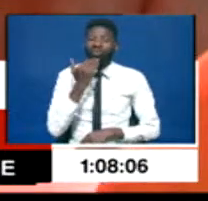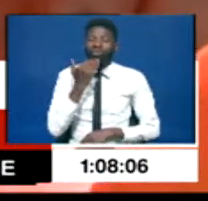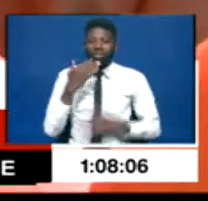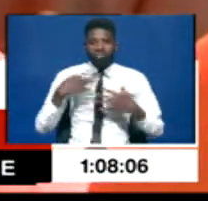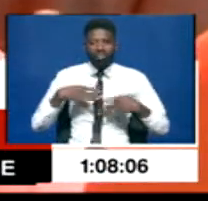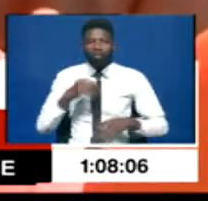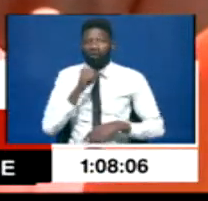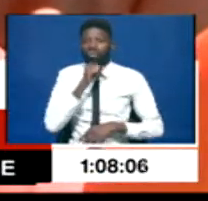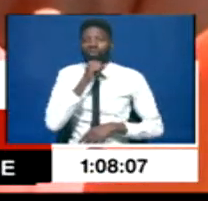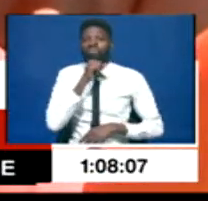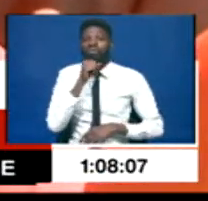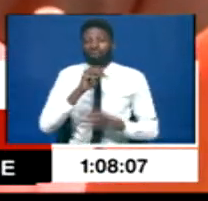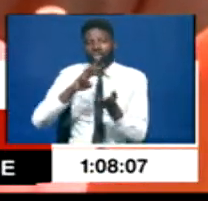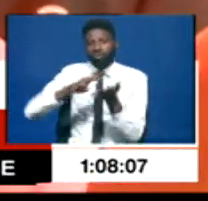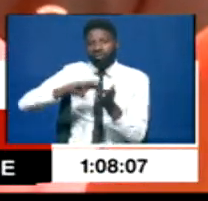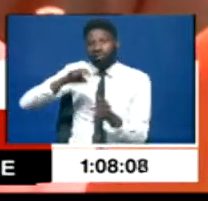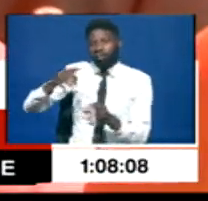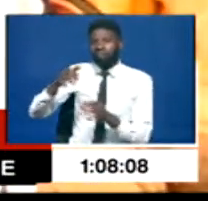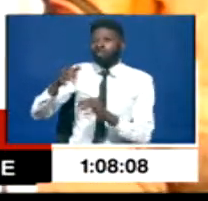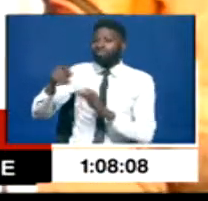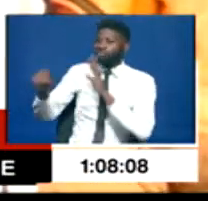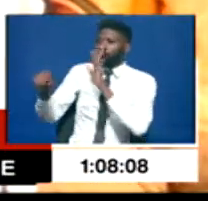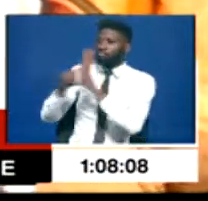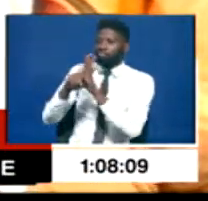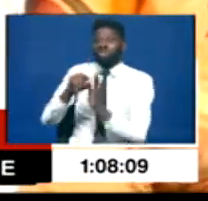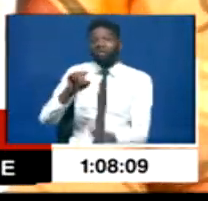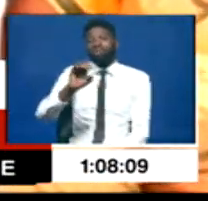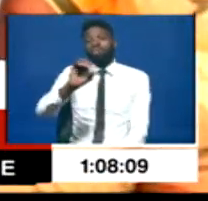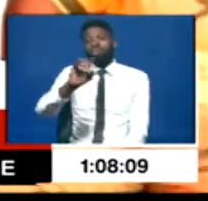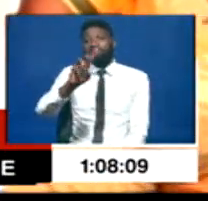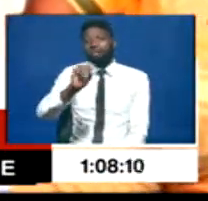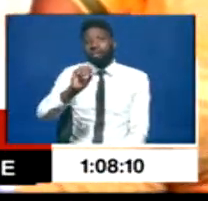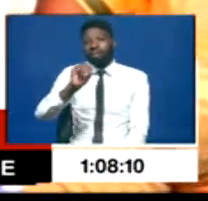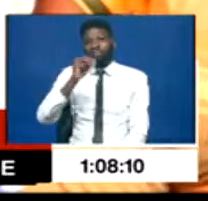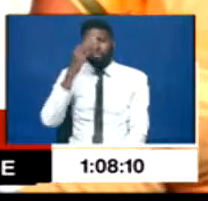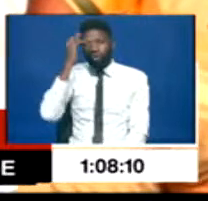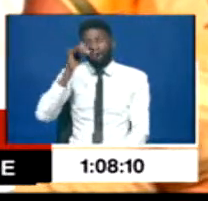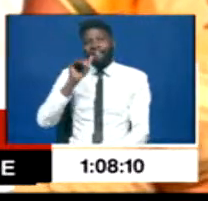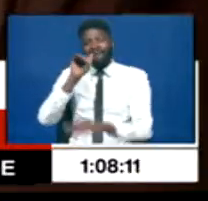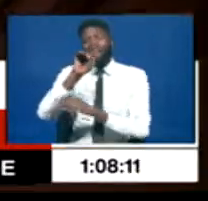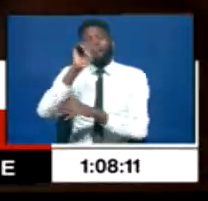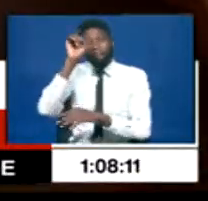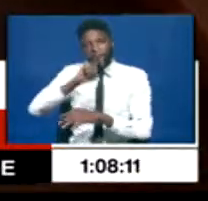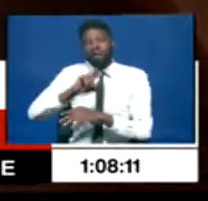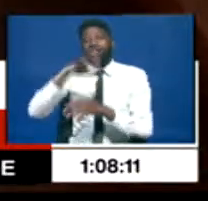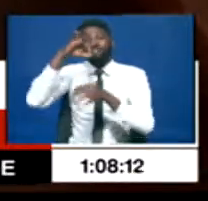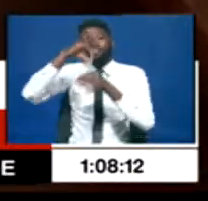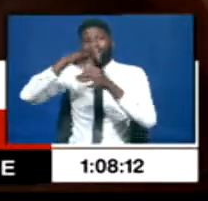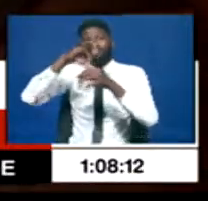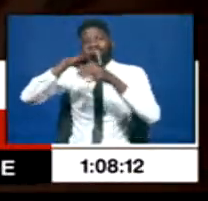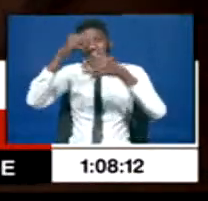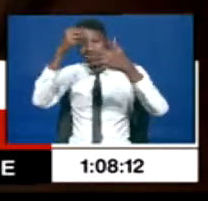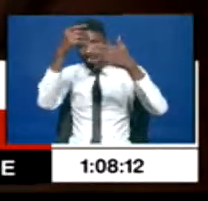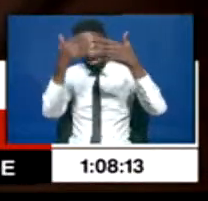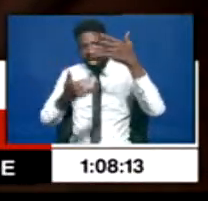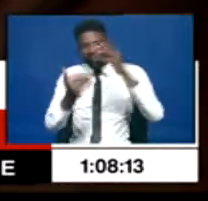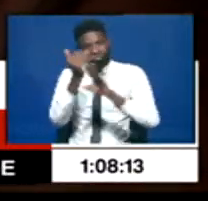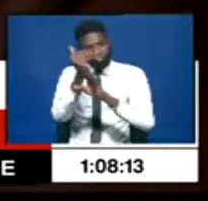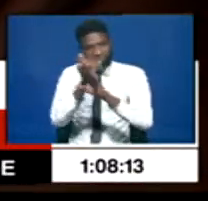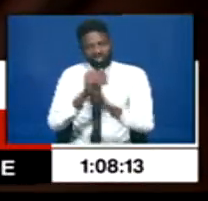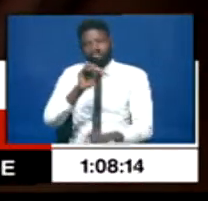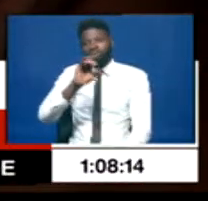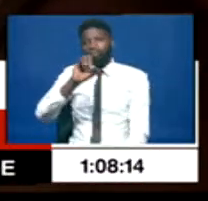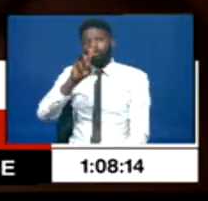have slammed the ODM brigade over their six-piece agenda call. While speaking in West Kanyamkago within Ureri